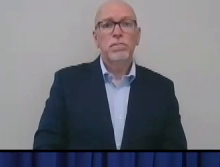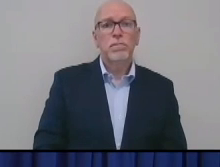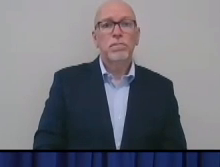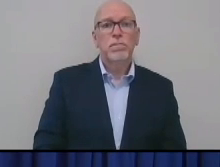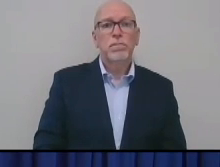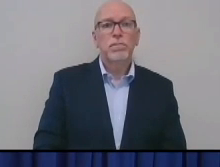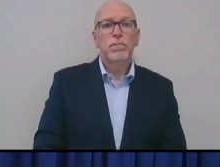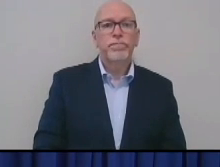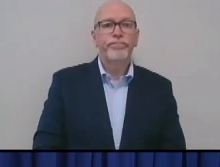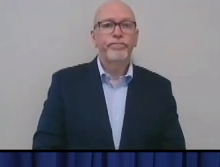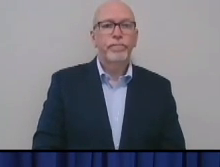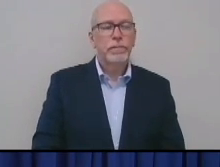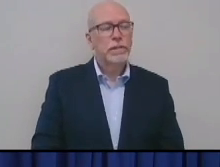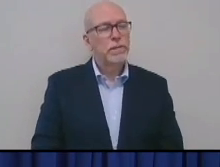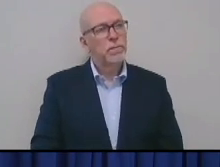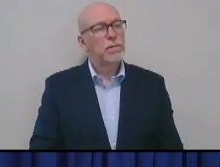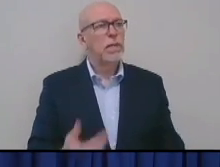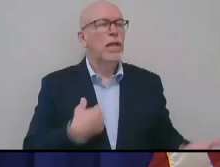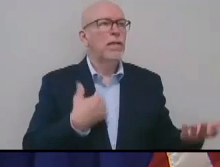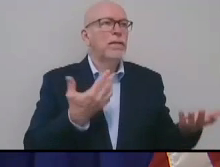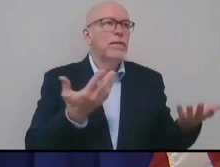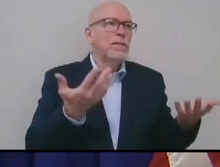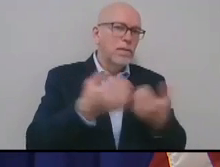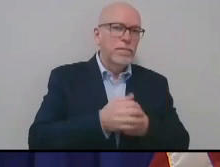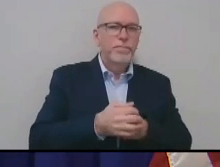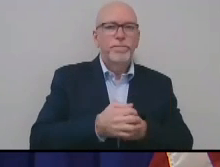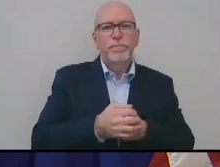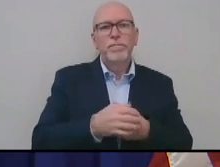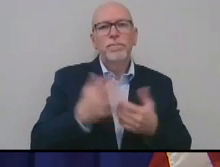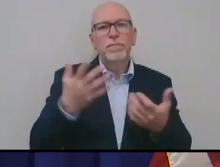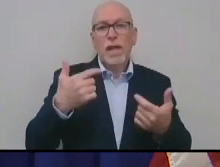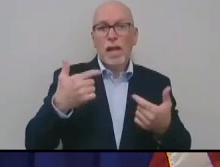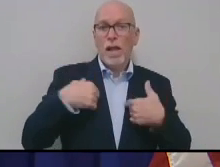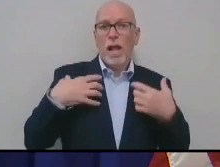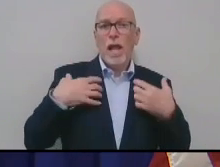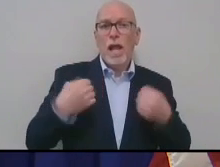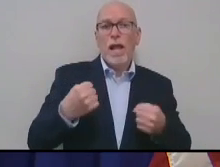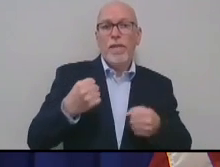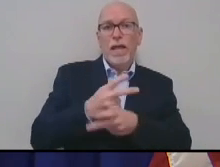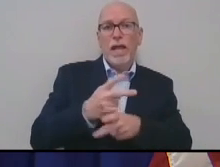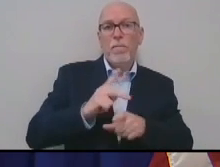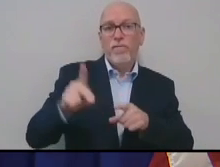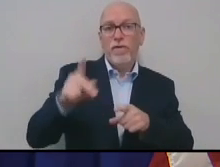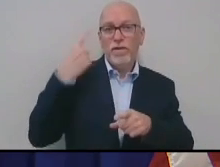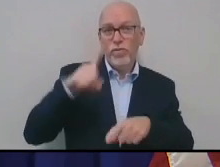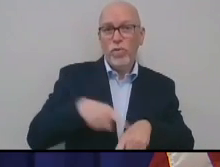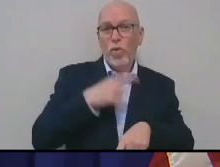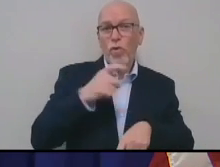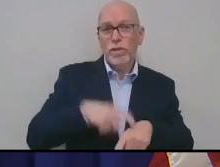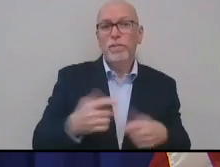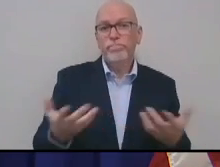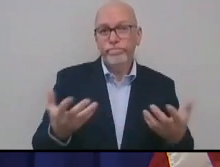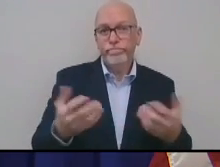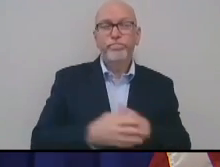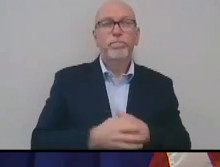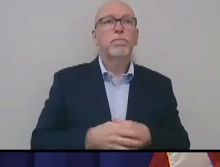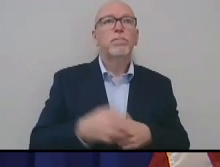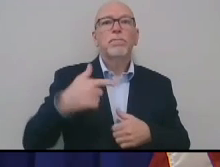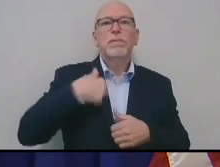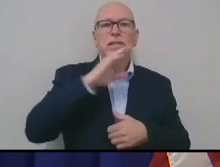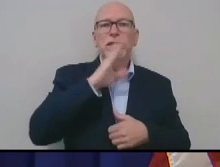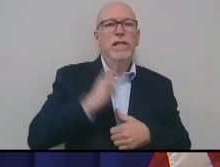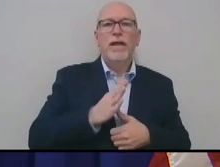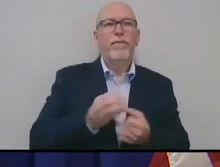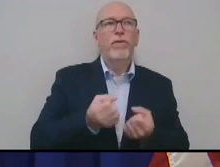I don't, here's what I'm going to say. I've been a healthcare professional for a long time, and I never became exhausted with telling